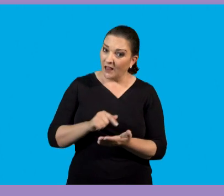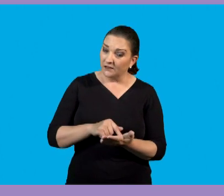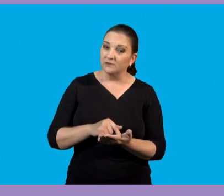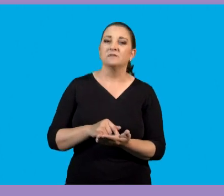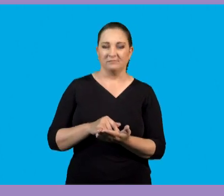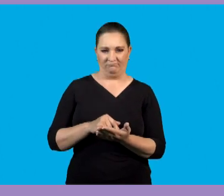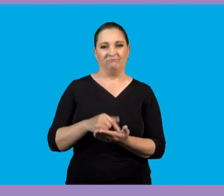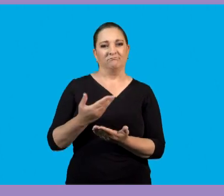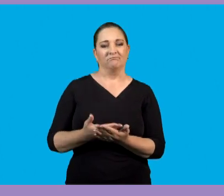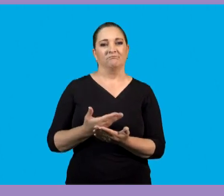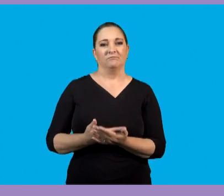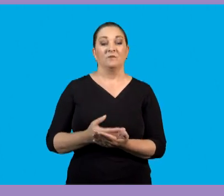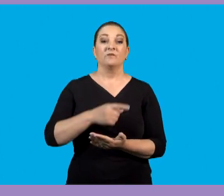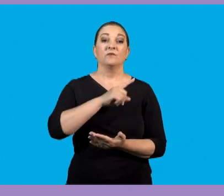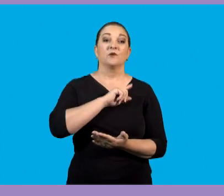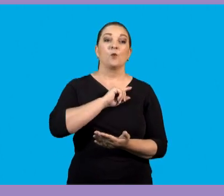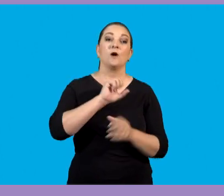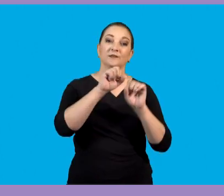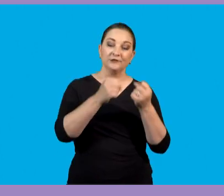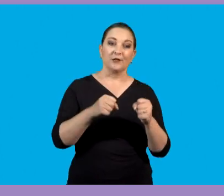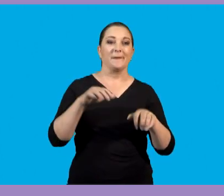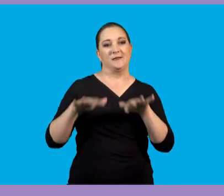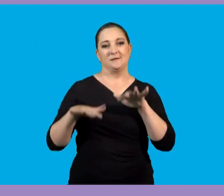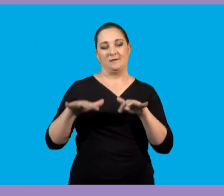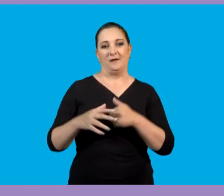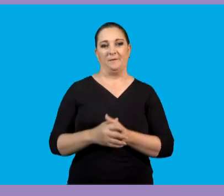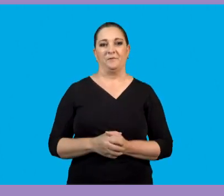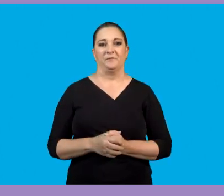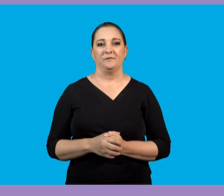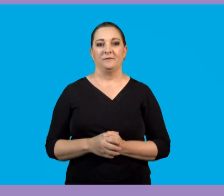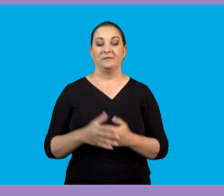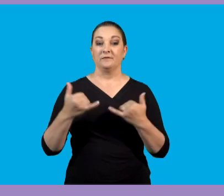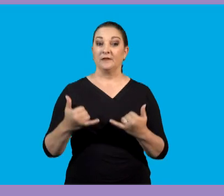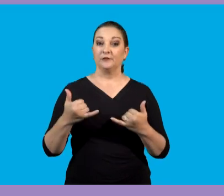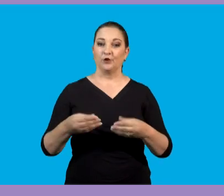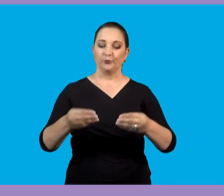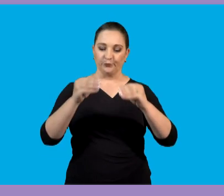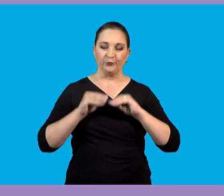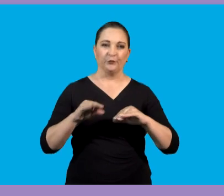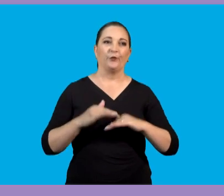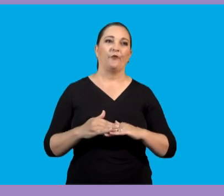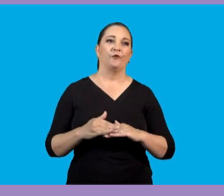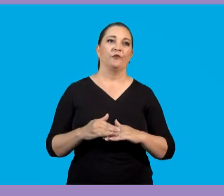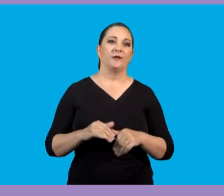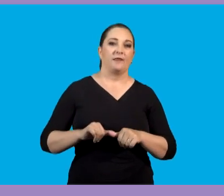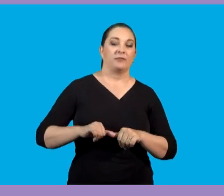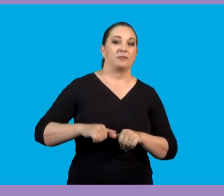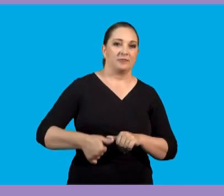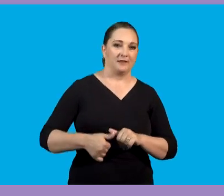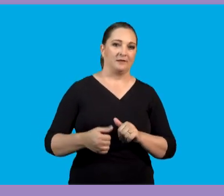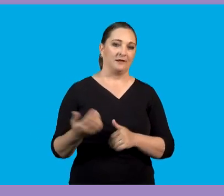that because the shapes are similar. Let's move on to our